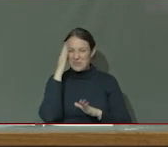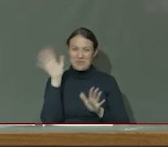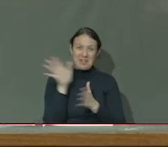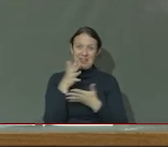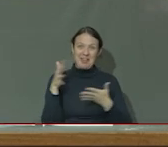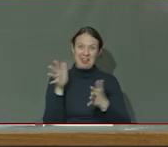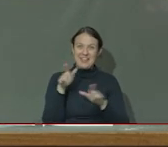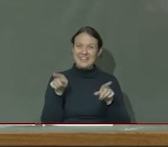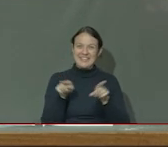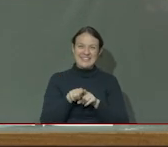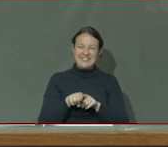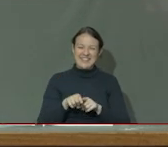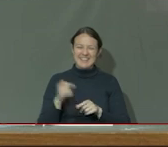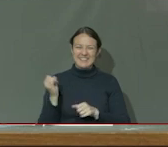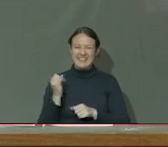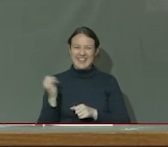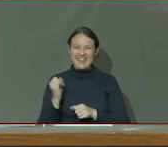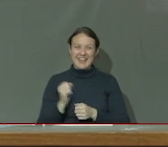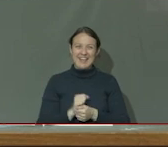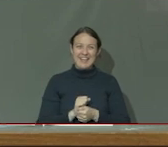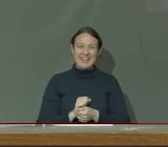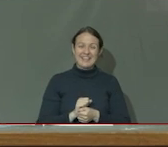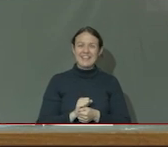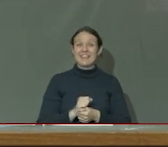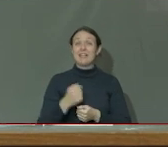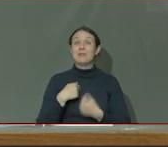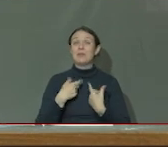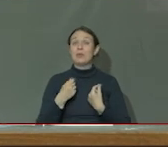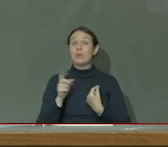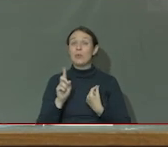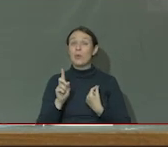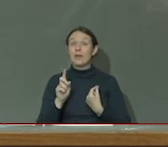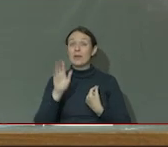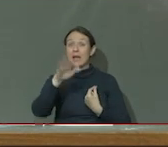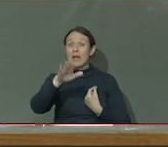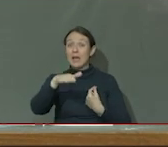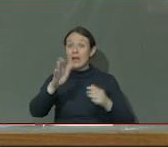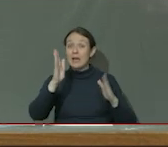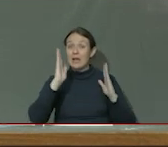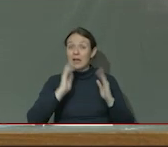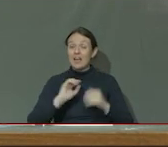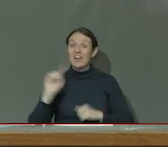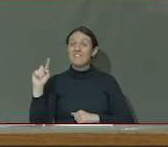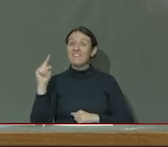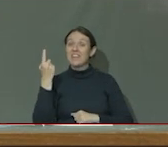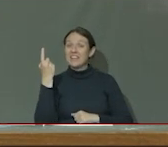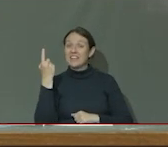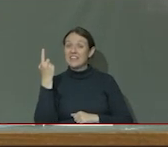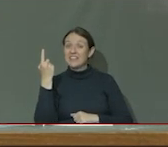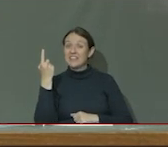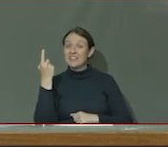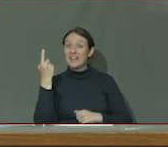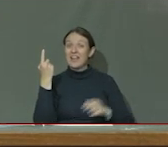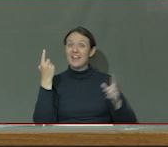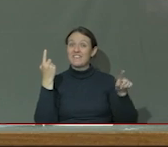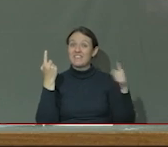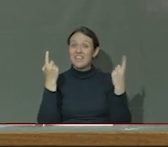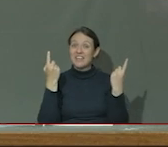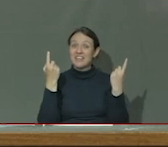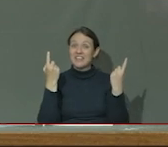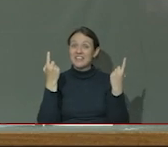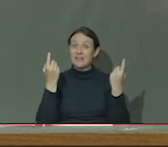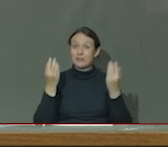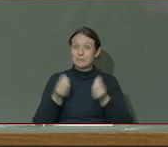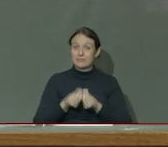related. It works like this. Look here what I've done. All of you concentrate. The first letter with the first of the other